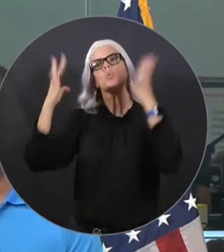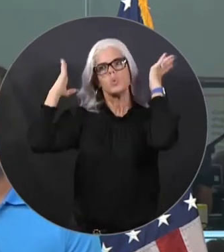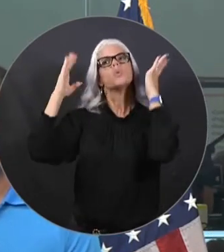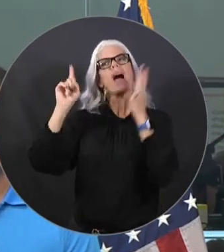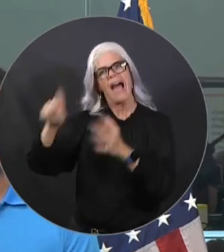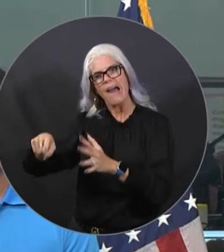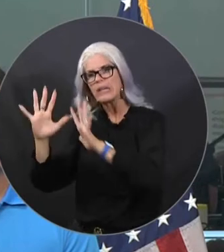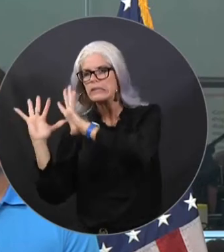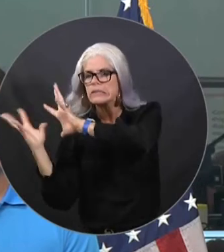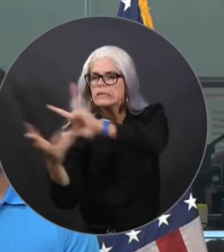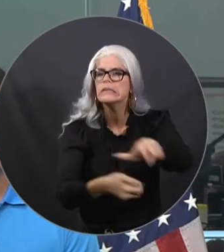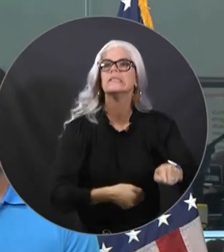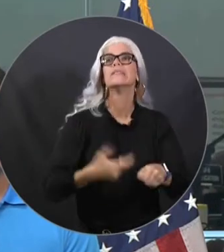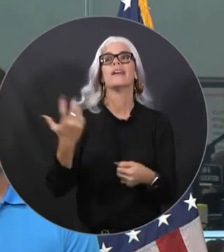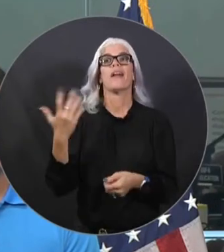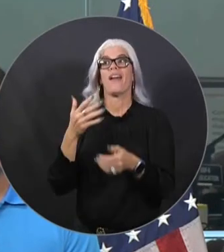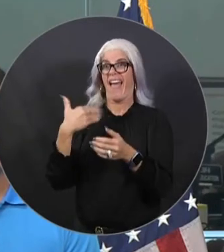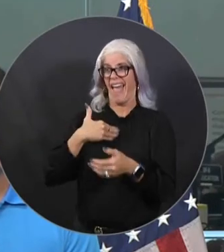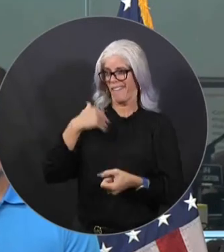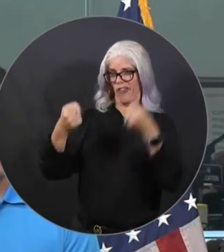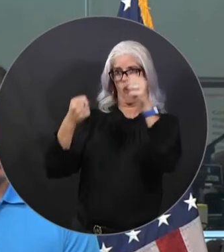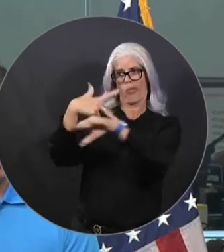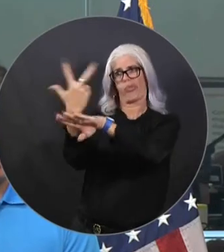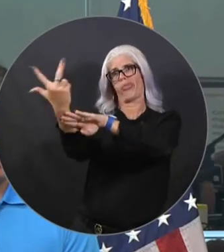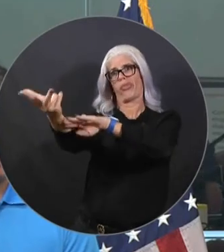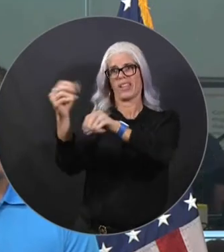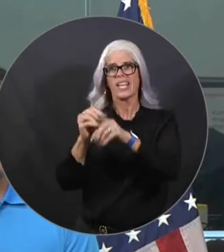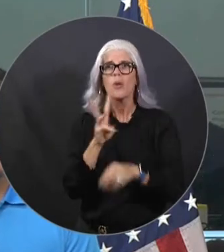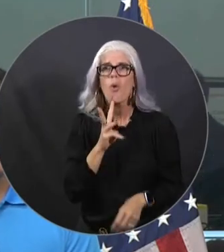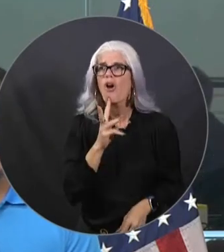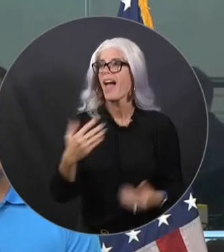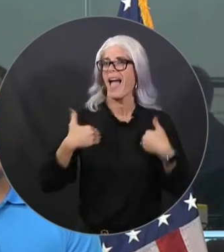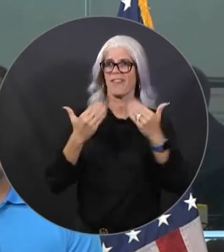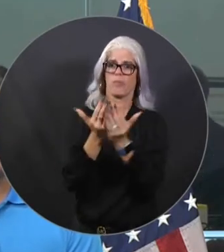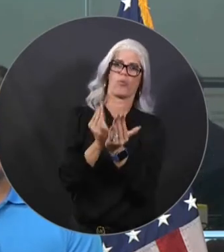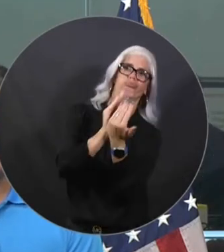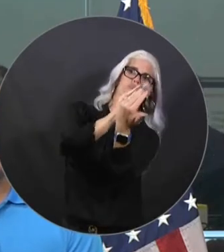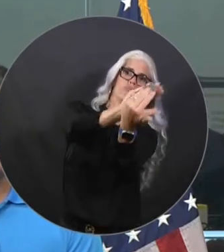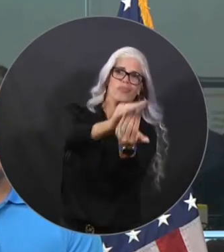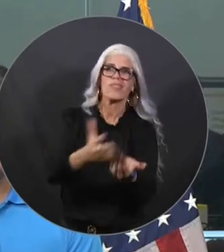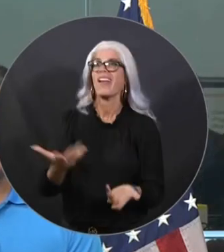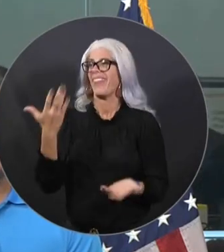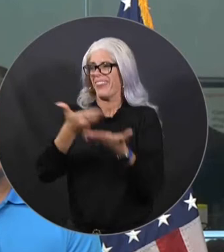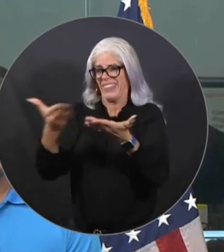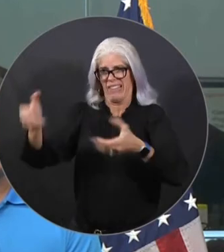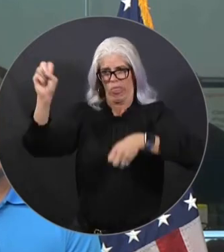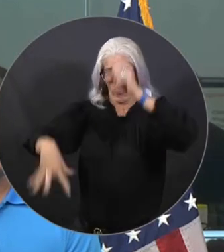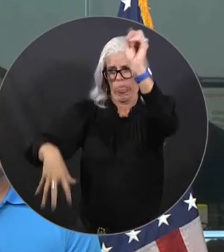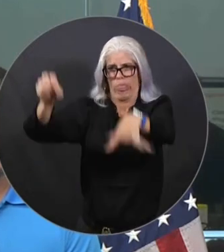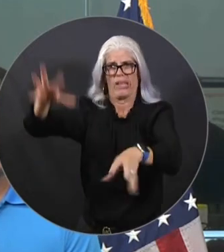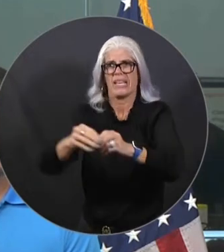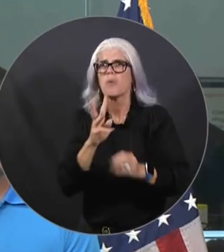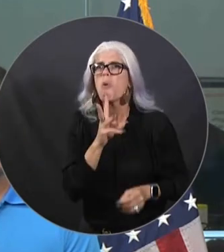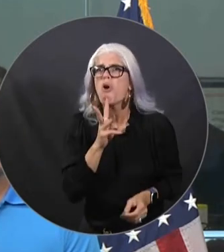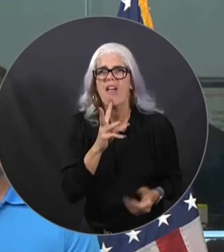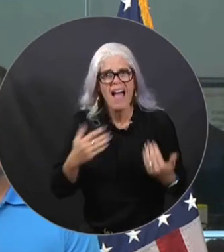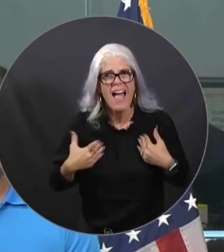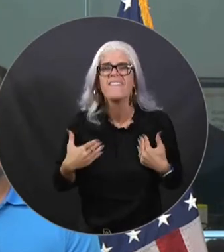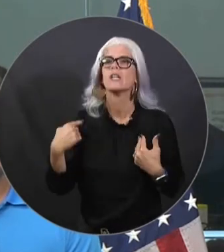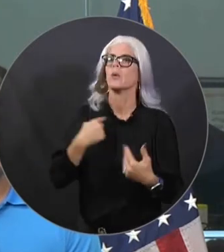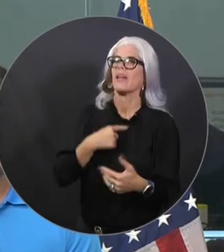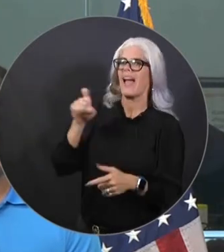is potentially debris in the water. We will be working with our federal partners to ask their request and mission